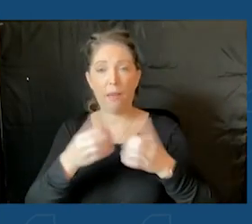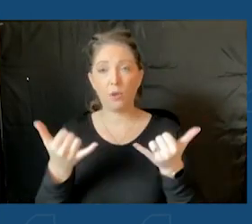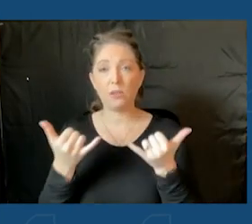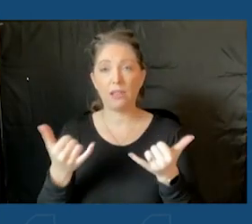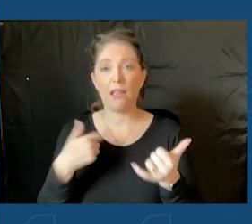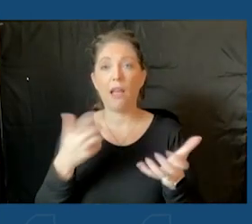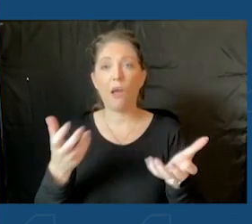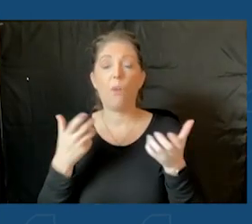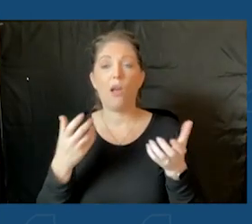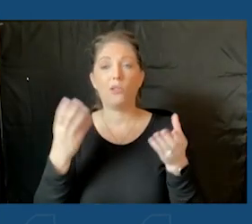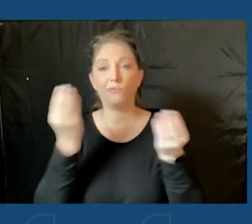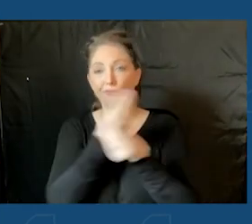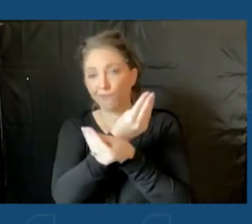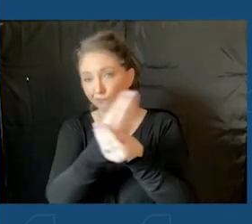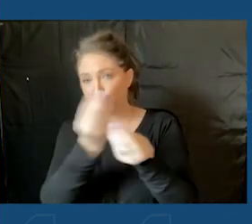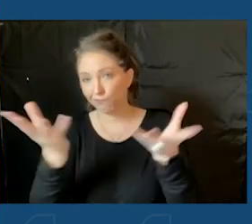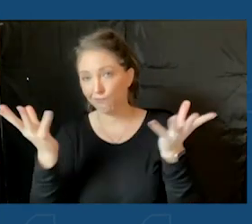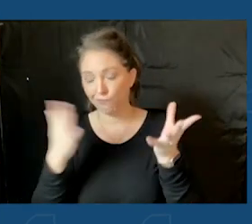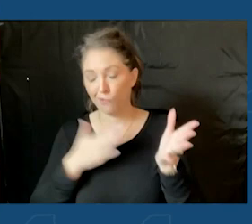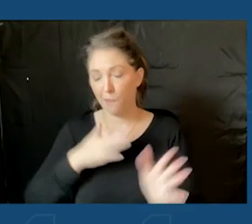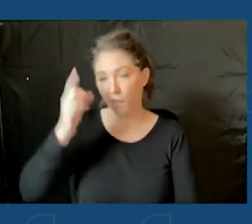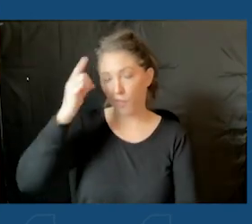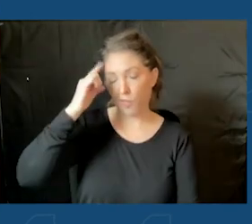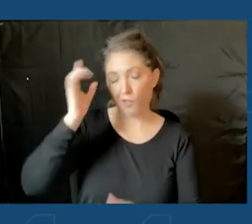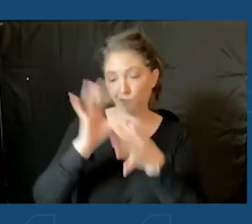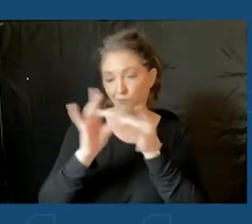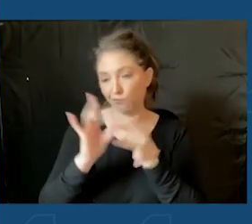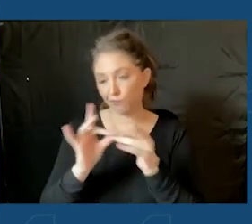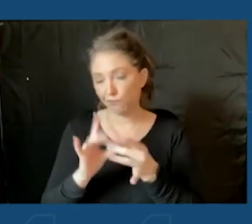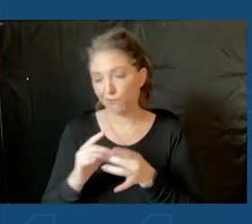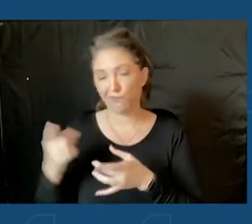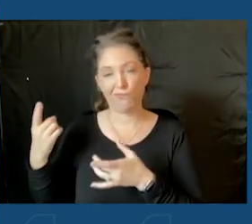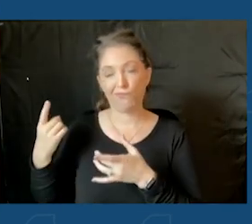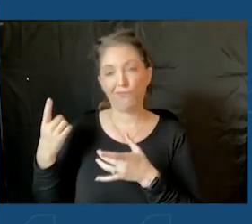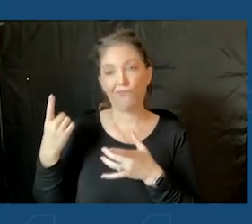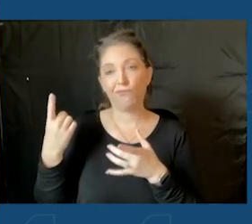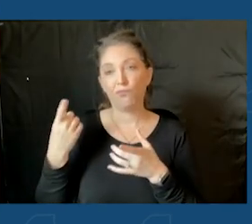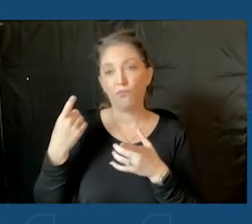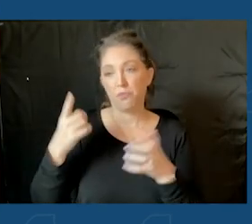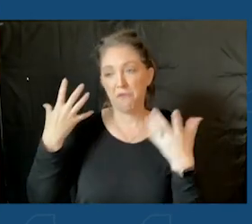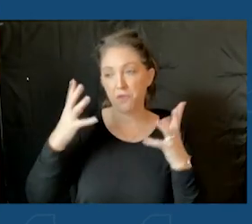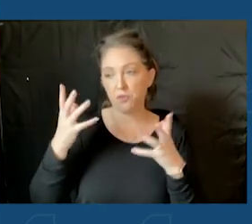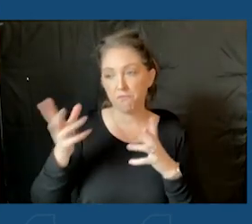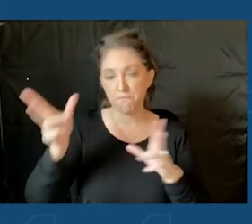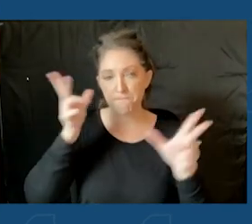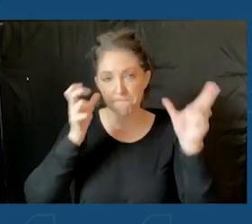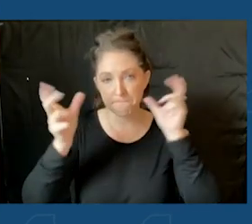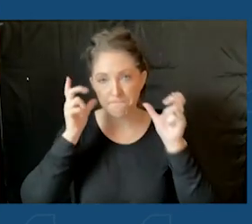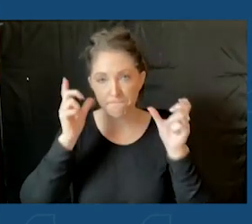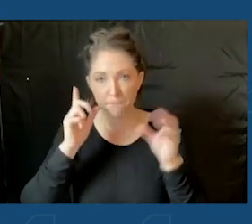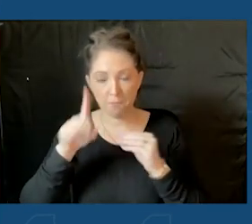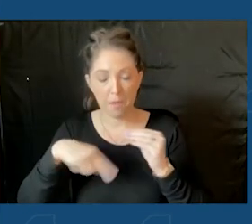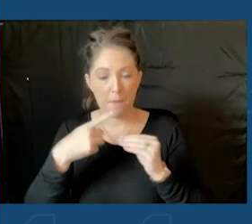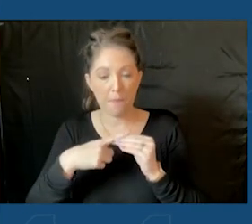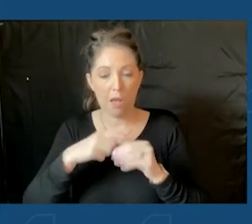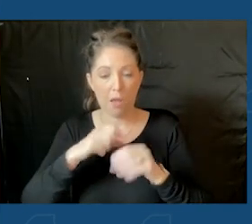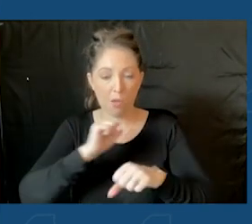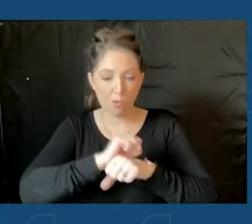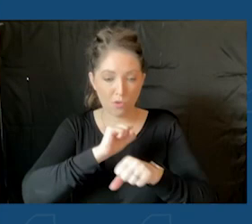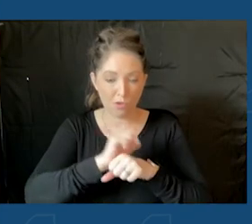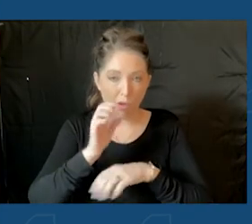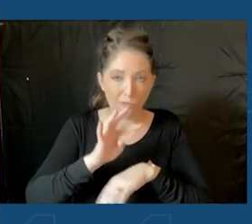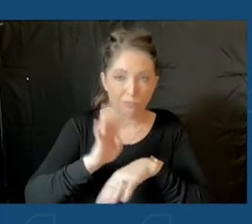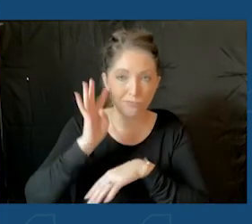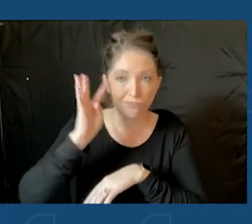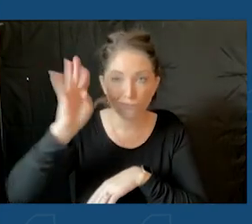thoughts, much of what has been said. You've heard all about the details and the job creation in this project, but I want to